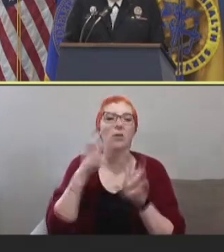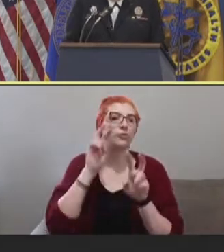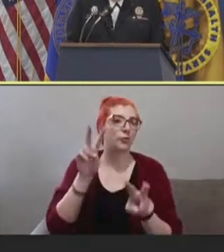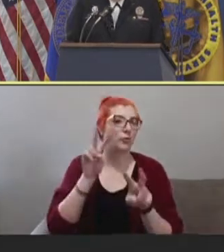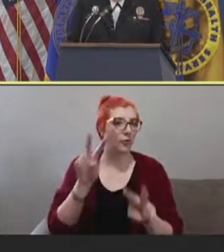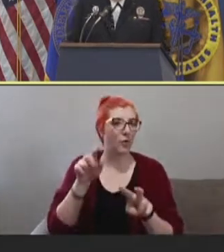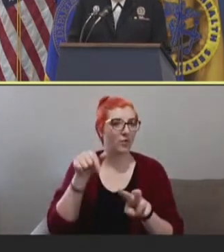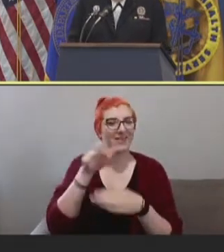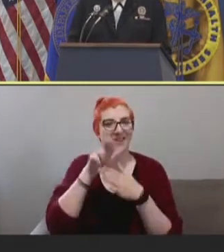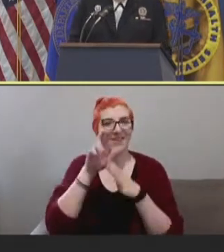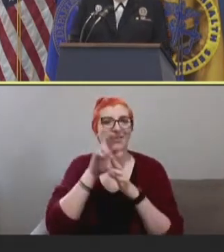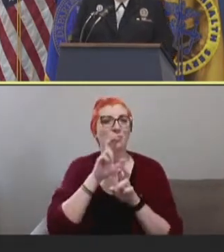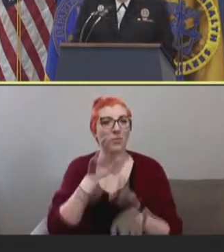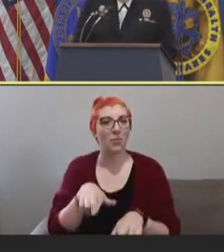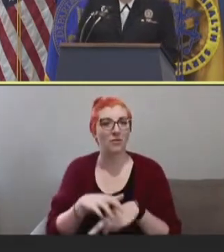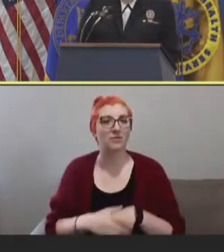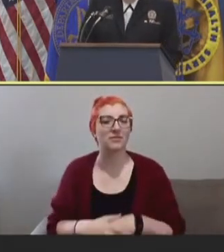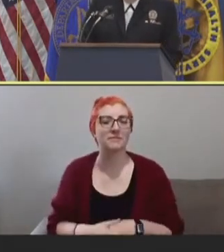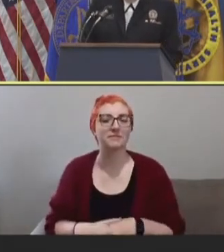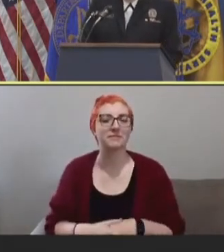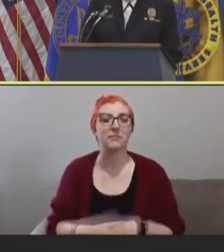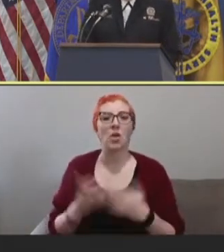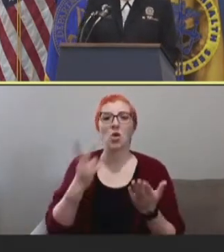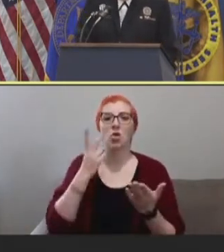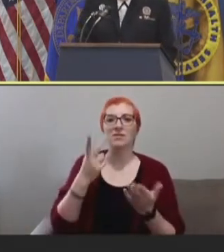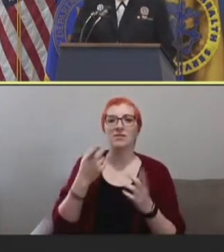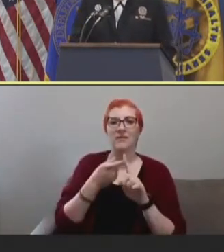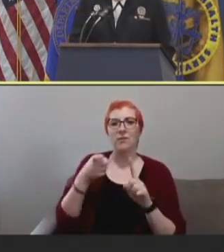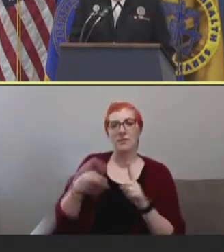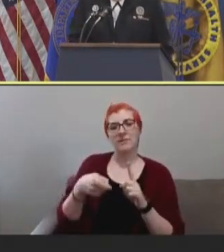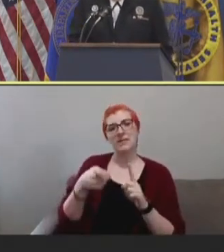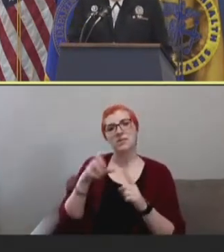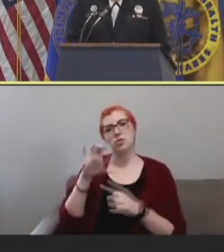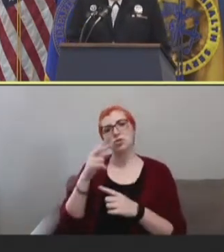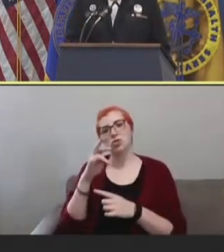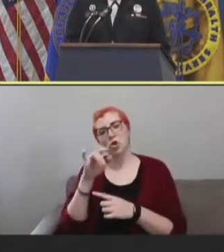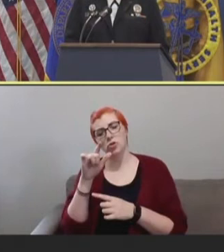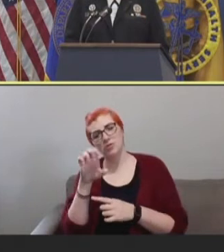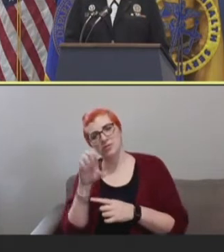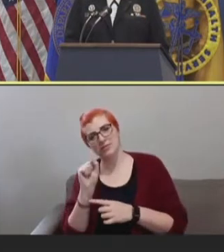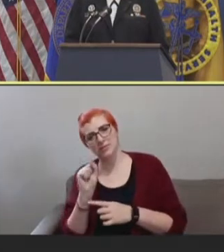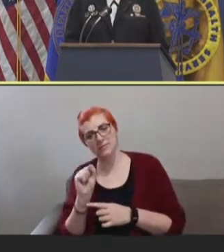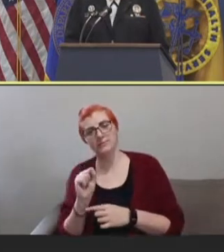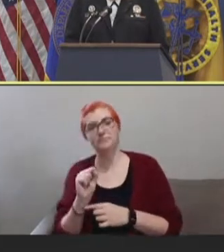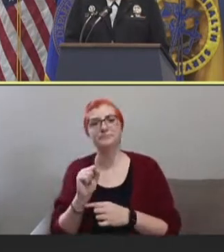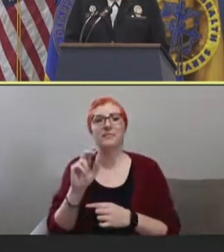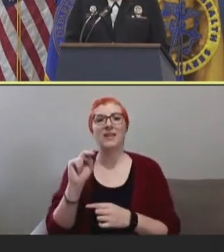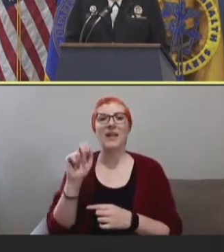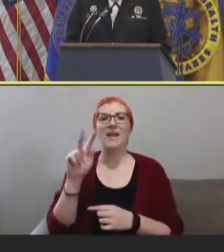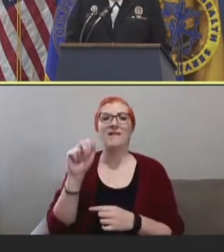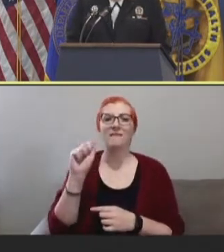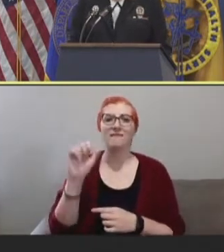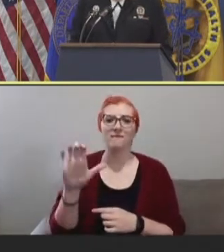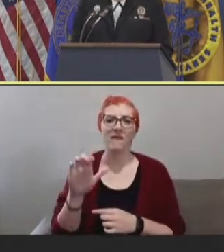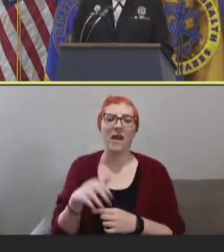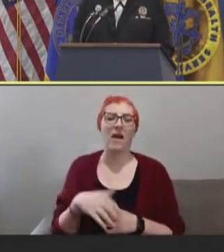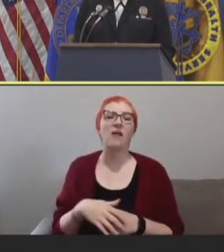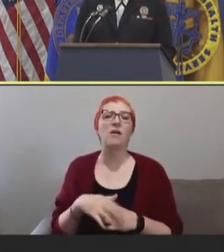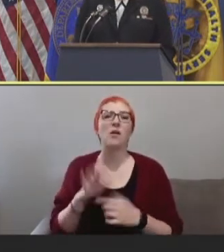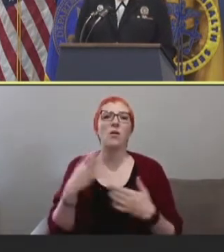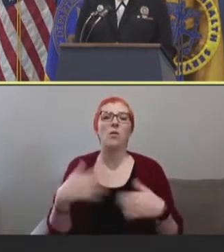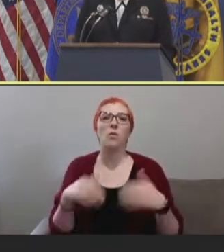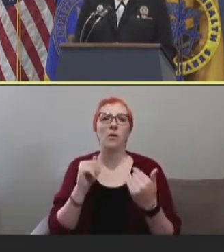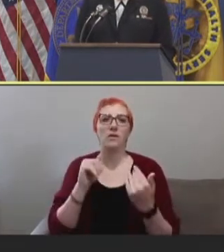reports. Now, as you can see from these charges, the NVAC addresses incredibly important aspects